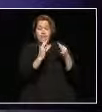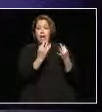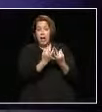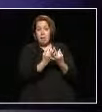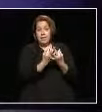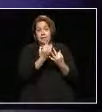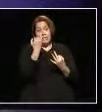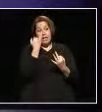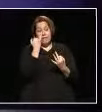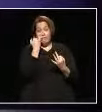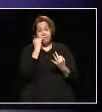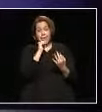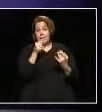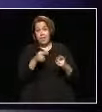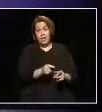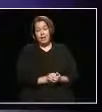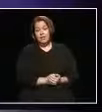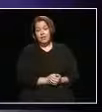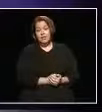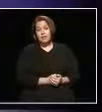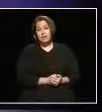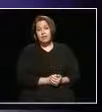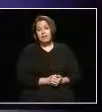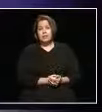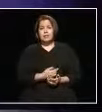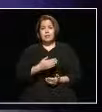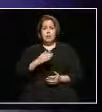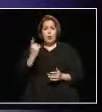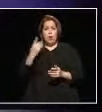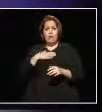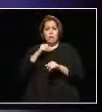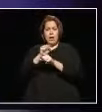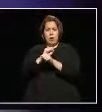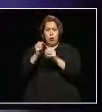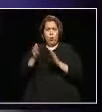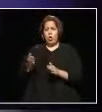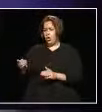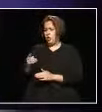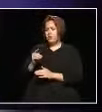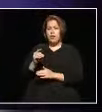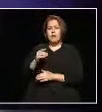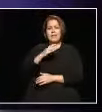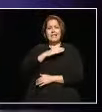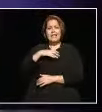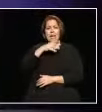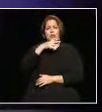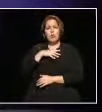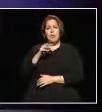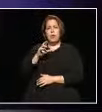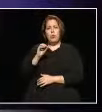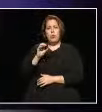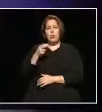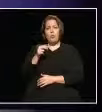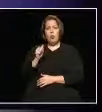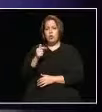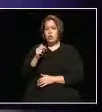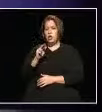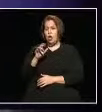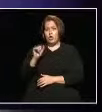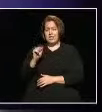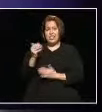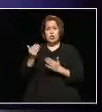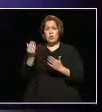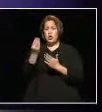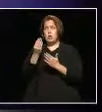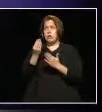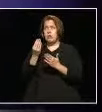that doesn't happen. I had my colleague, Councilmember Rocha Garcia, on this briefing a couple of